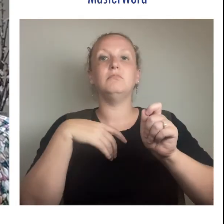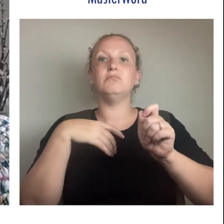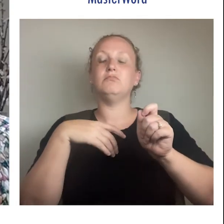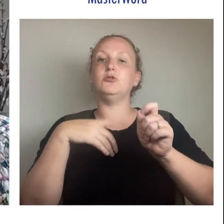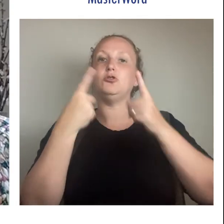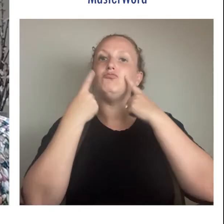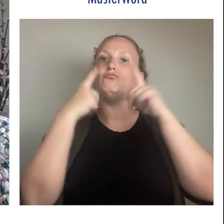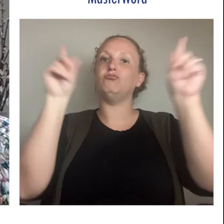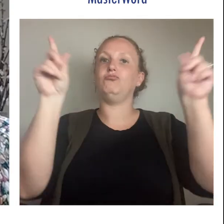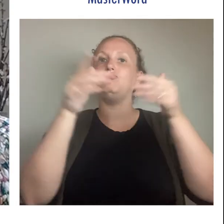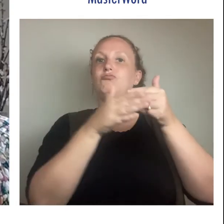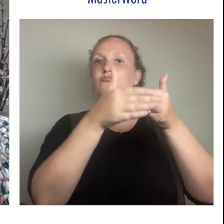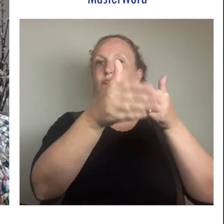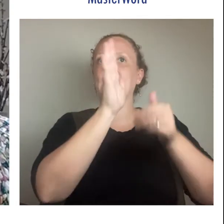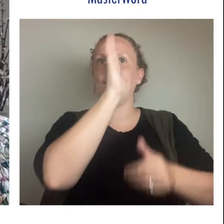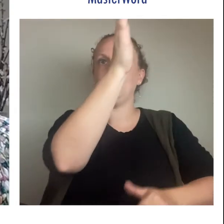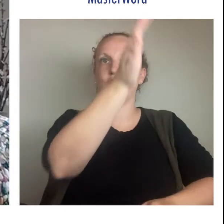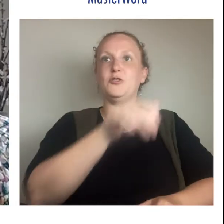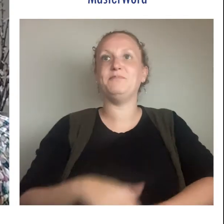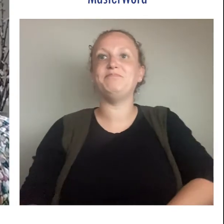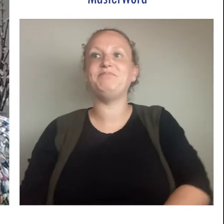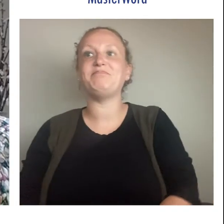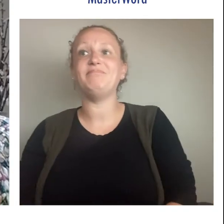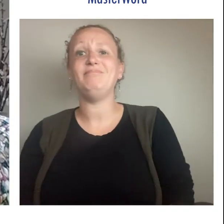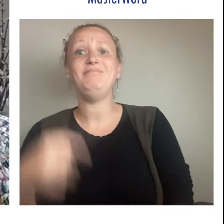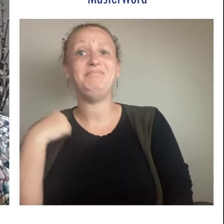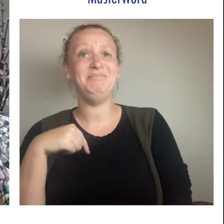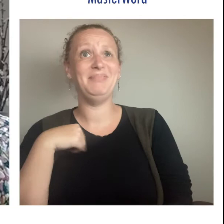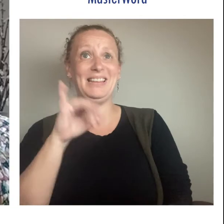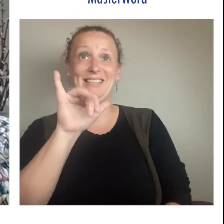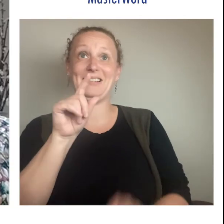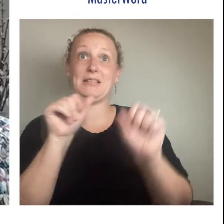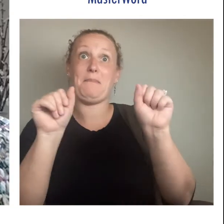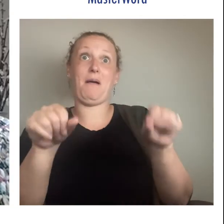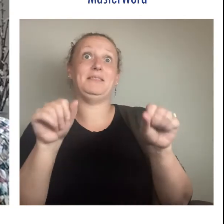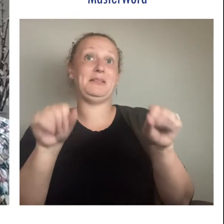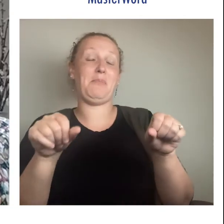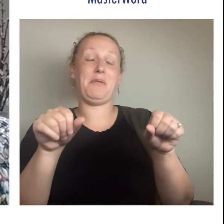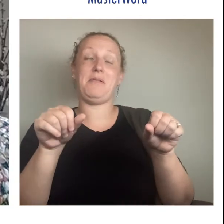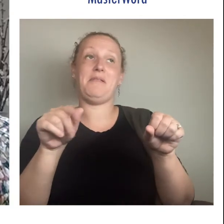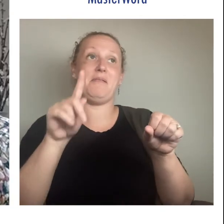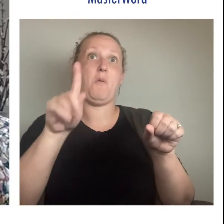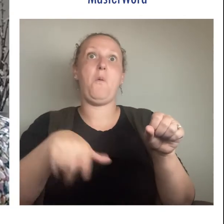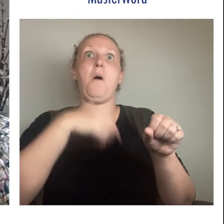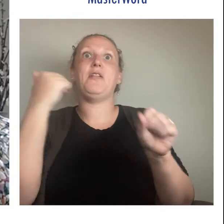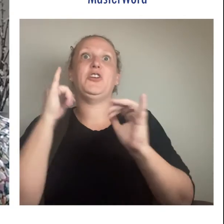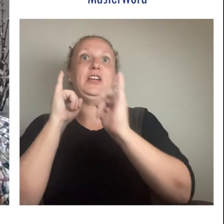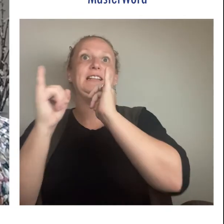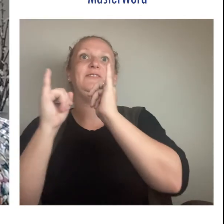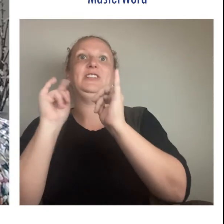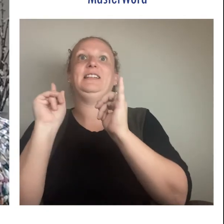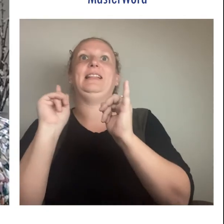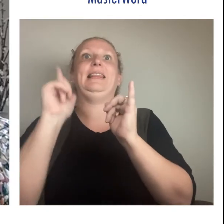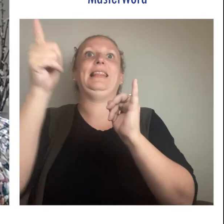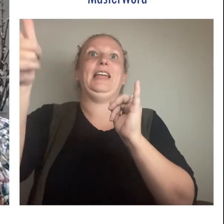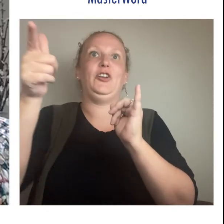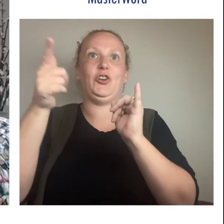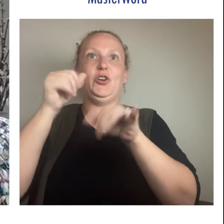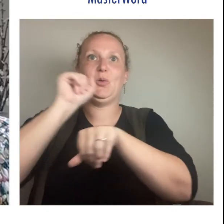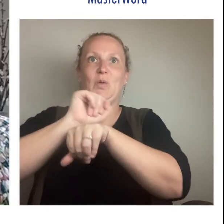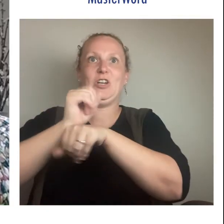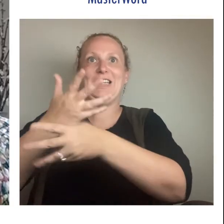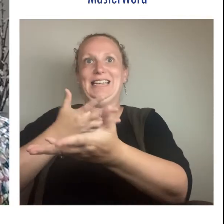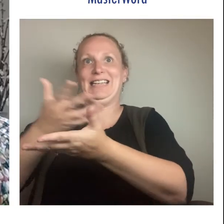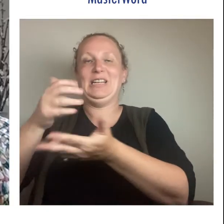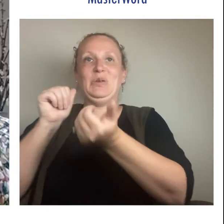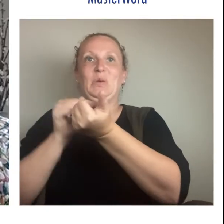pandemic and then in the future. That would be a very interesting possible subject of a whole other interview, working with remote